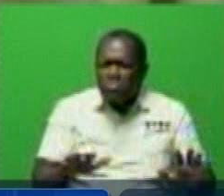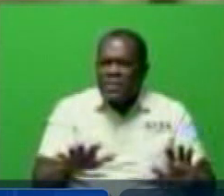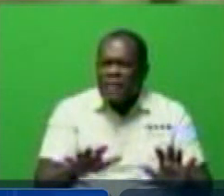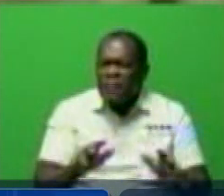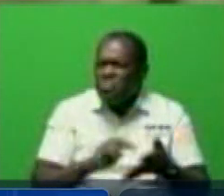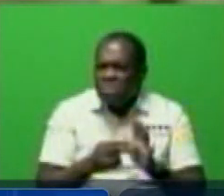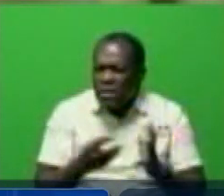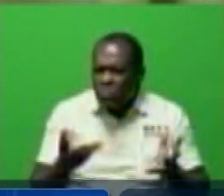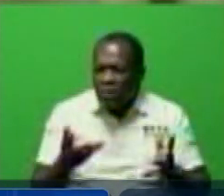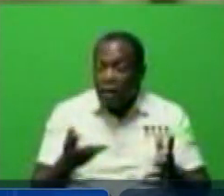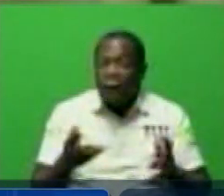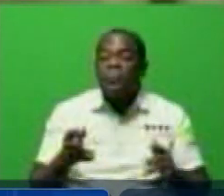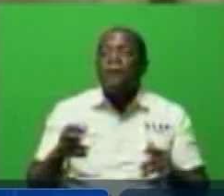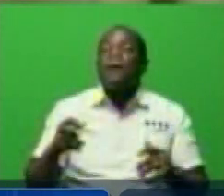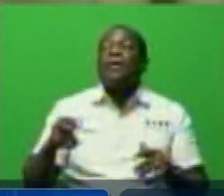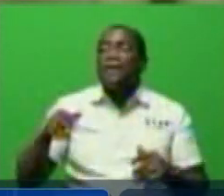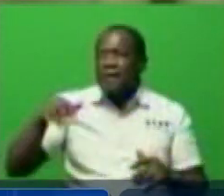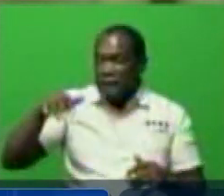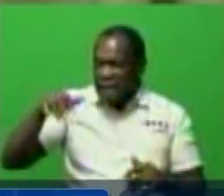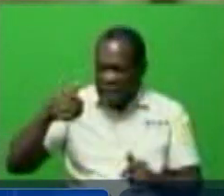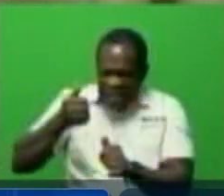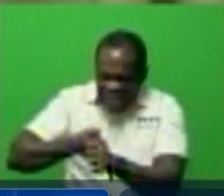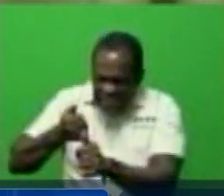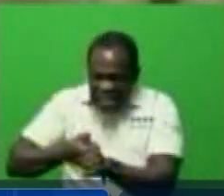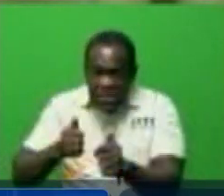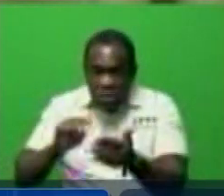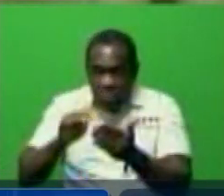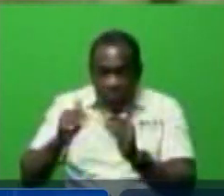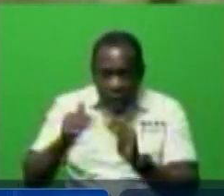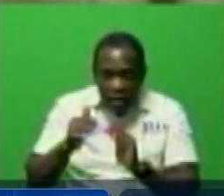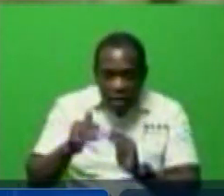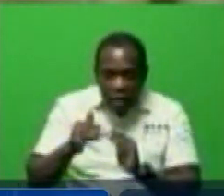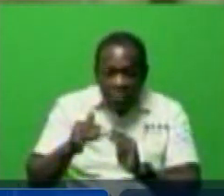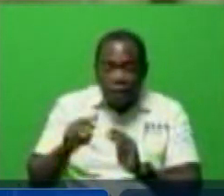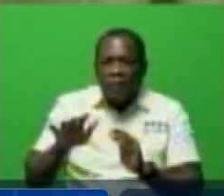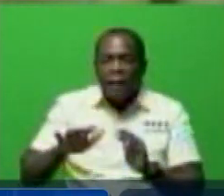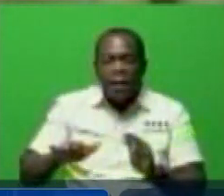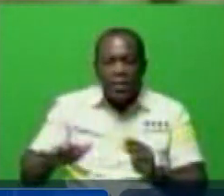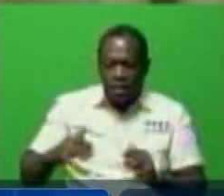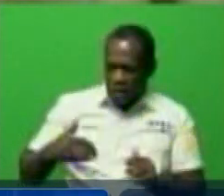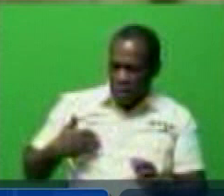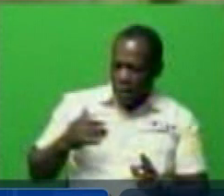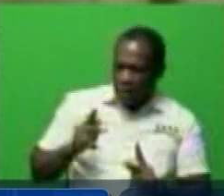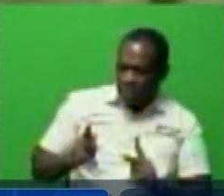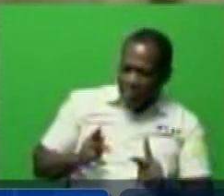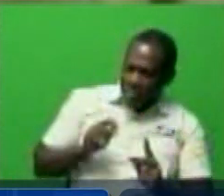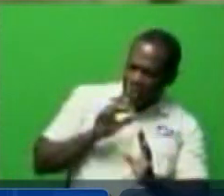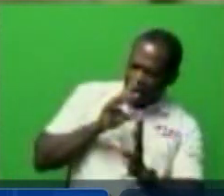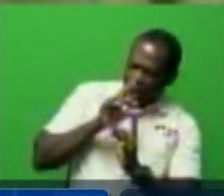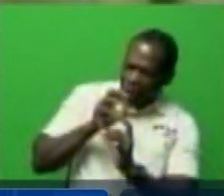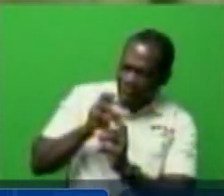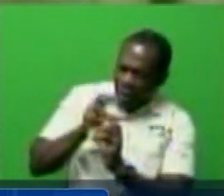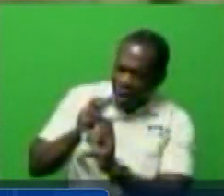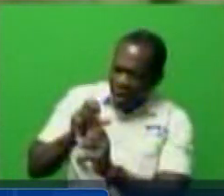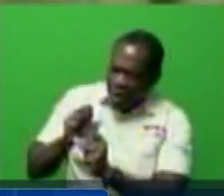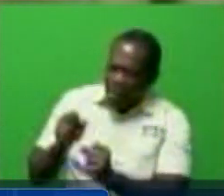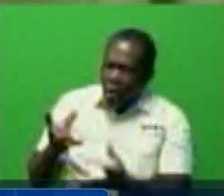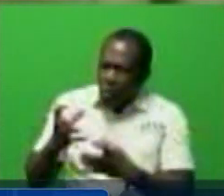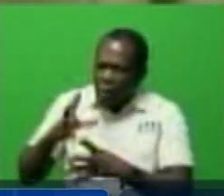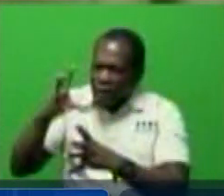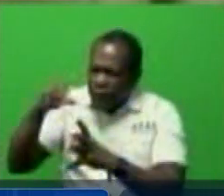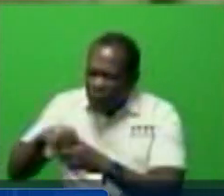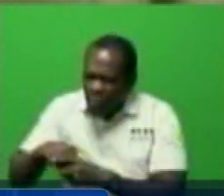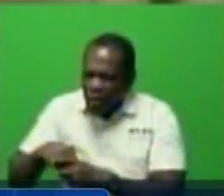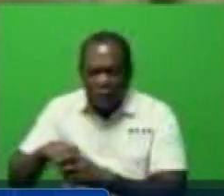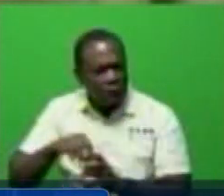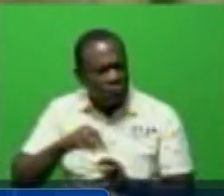debate on the Appropriation Financial Year 2023 bill, Minister Cummings said one such initiative is its Safe Space project. In